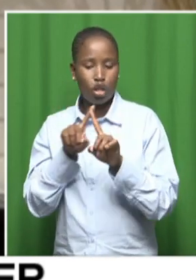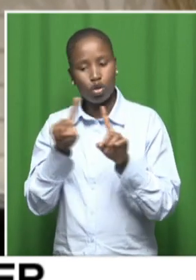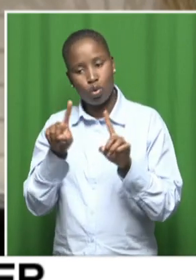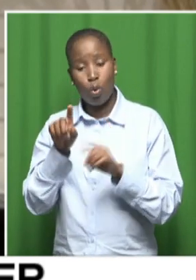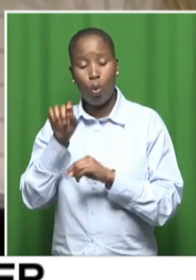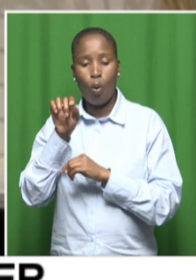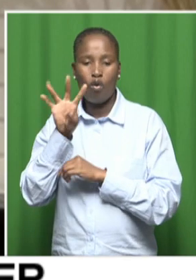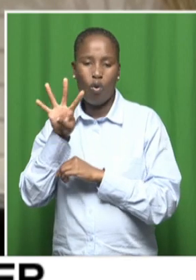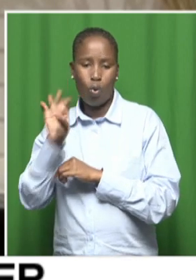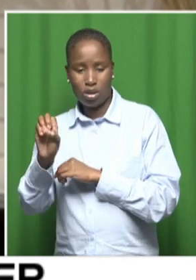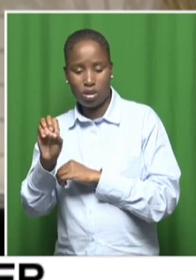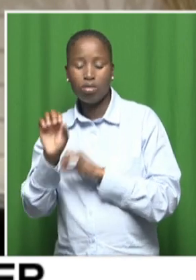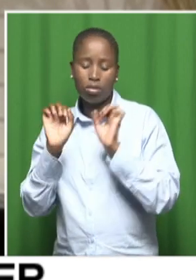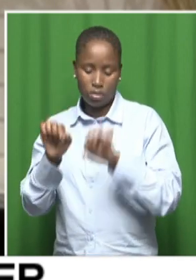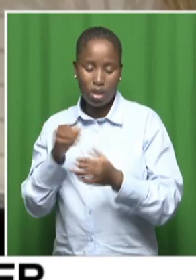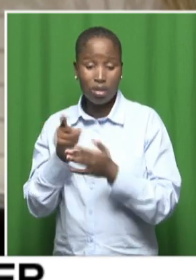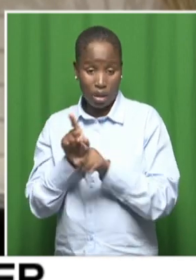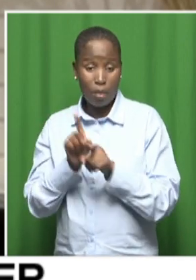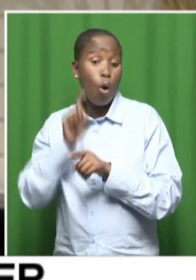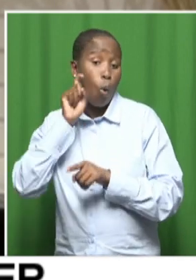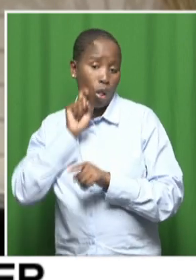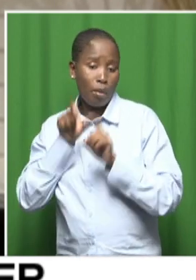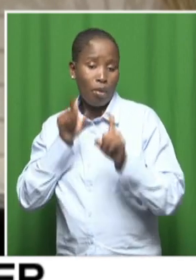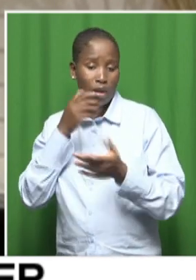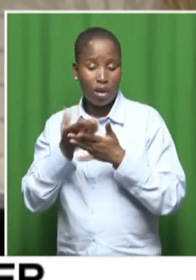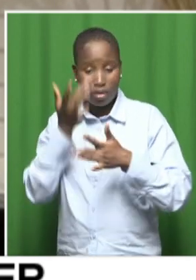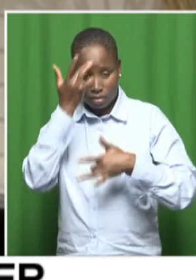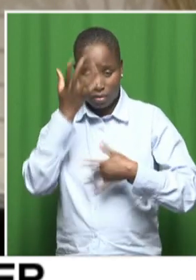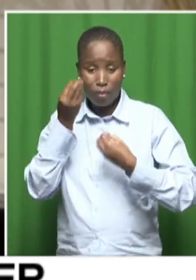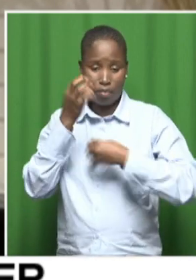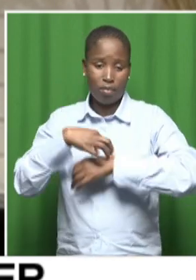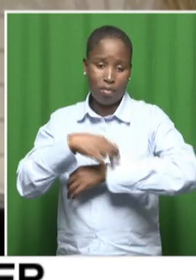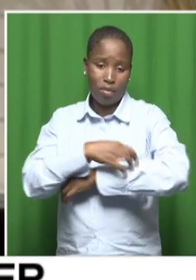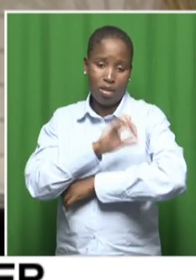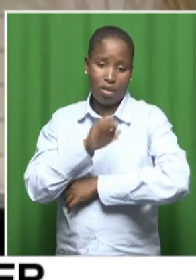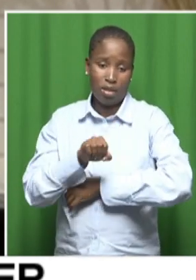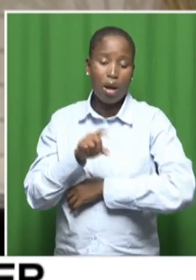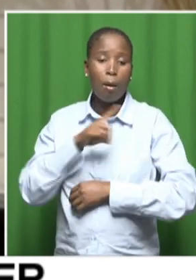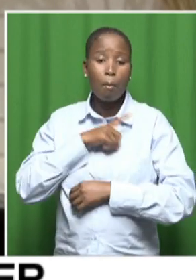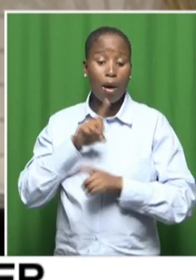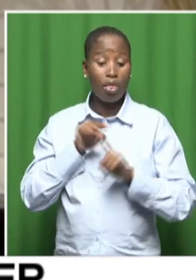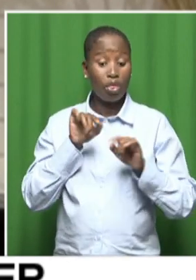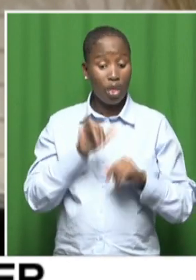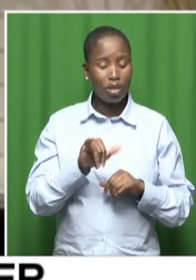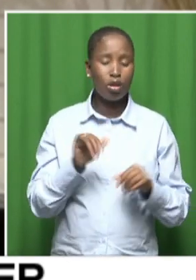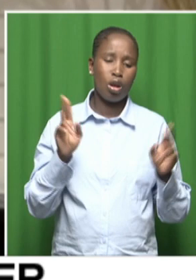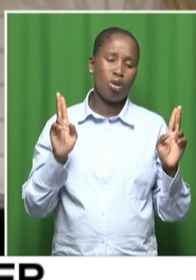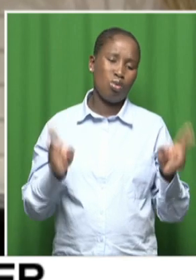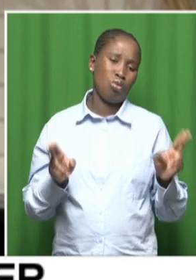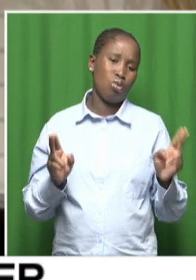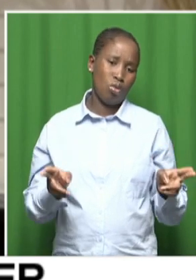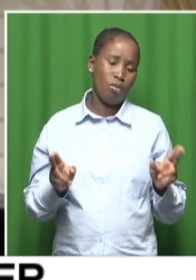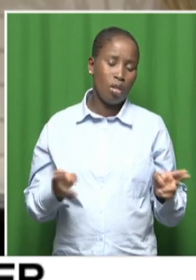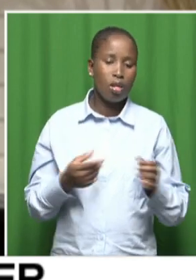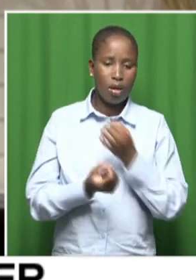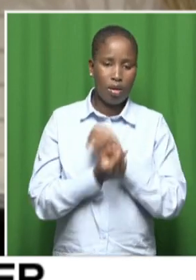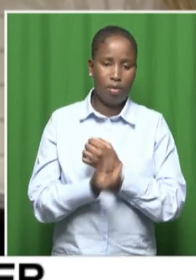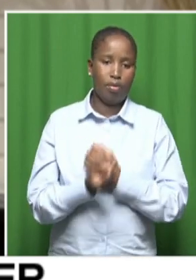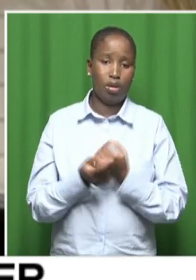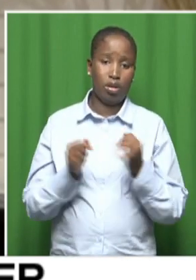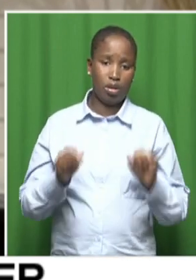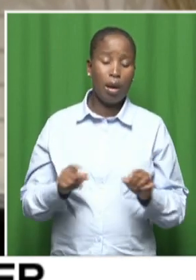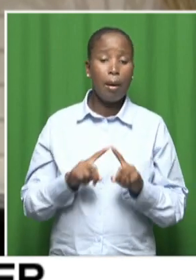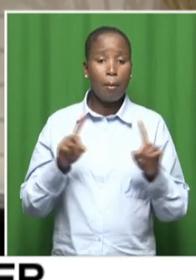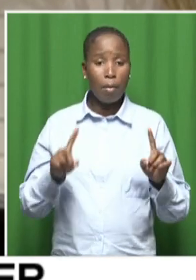catch measles as well. So that's the sort of breakdown of ages, and that's pretty normal, I think, what you see in any measles outbreak anywhere. But